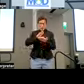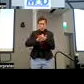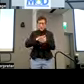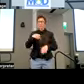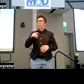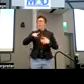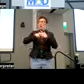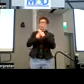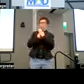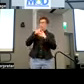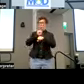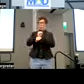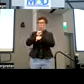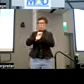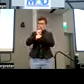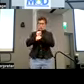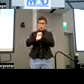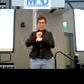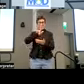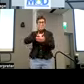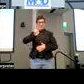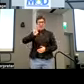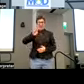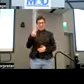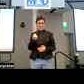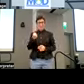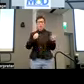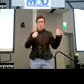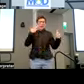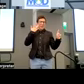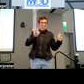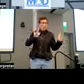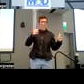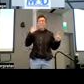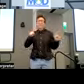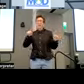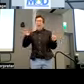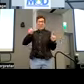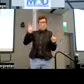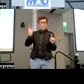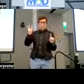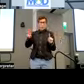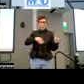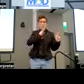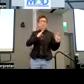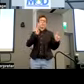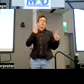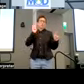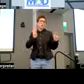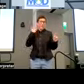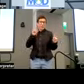in the mid nineties in California, where I left Worcester to move to Berkeley, California, where I have been ever since. Sorry, dad.